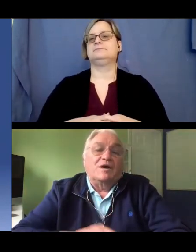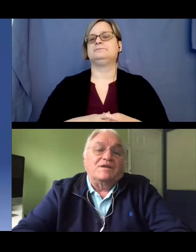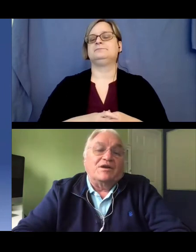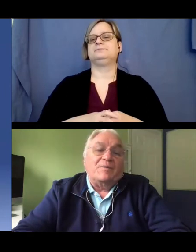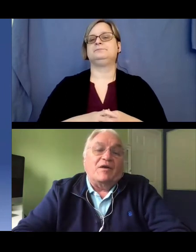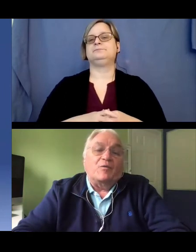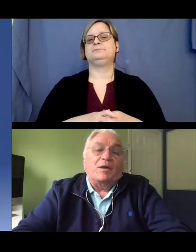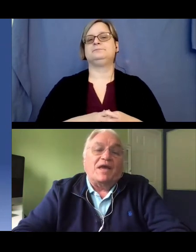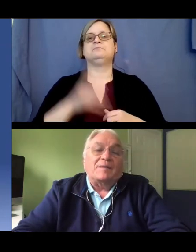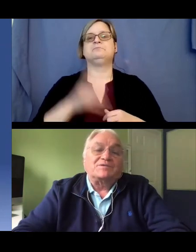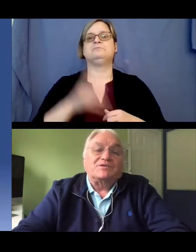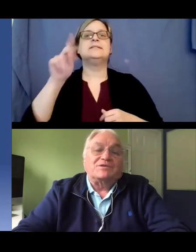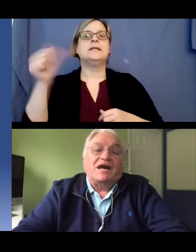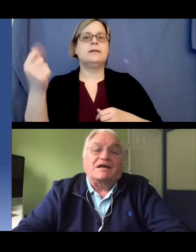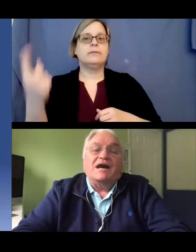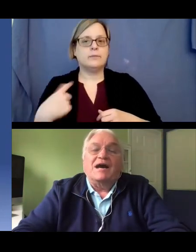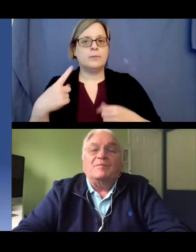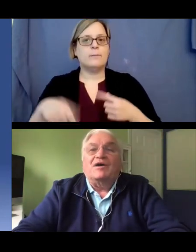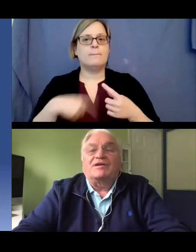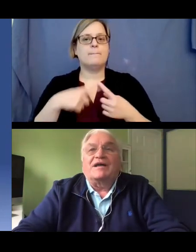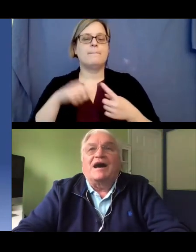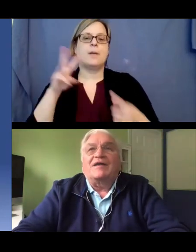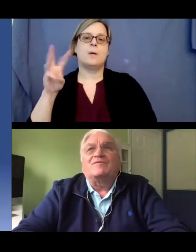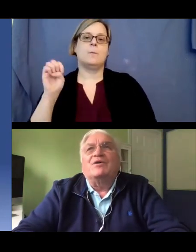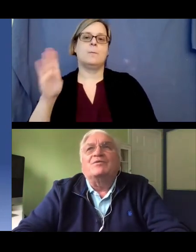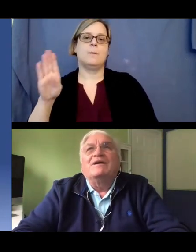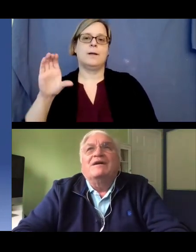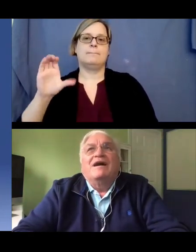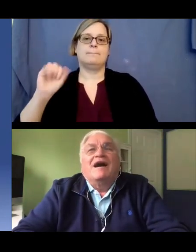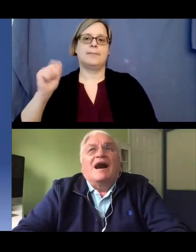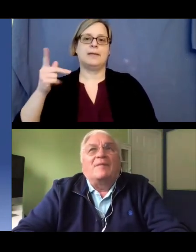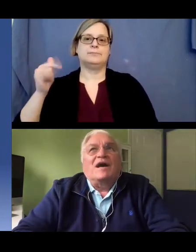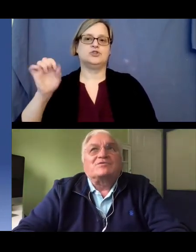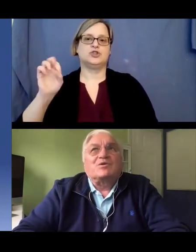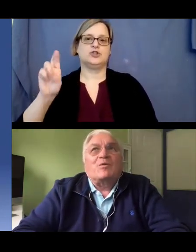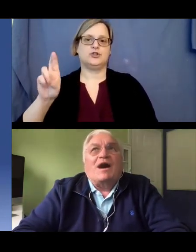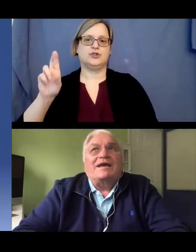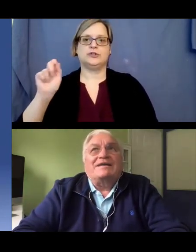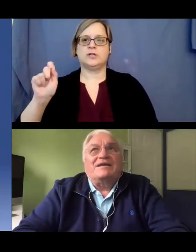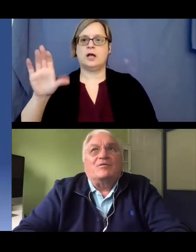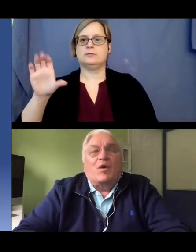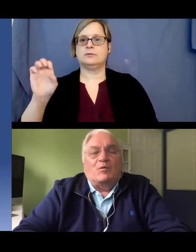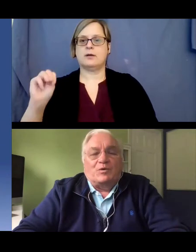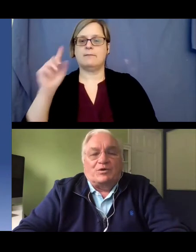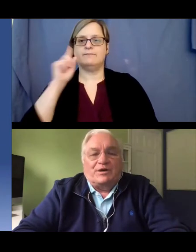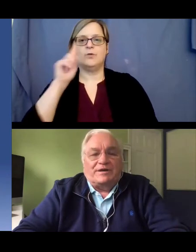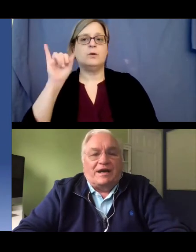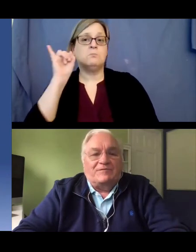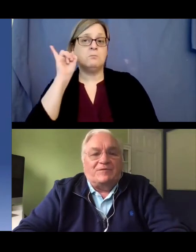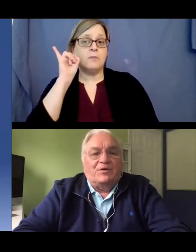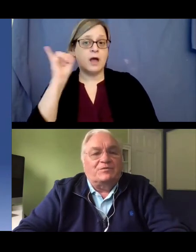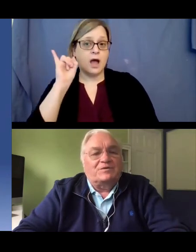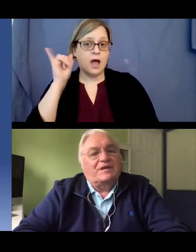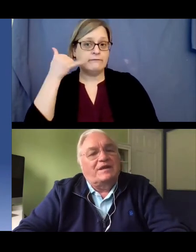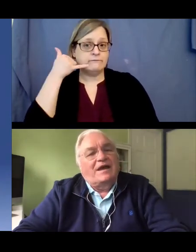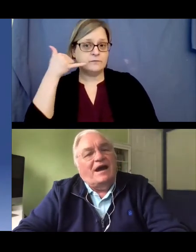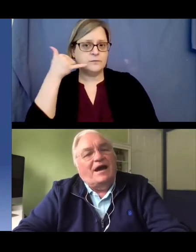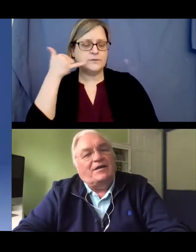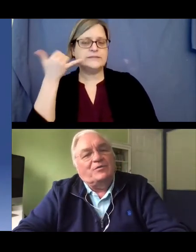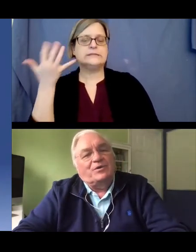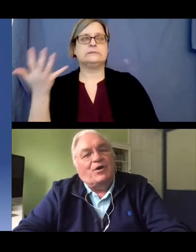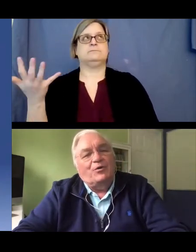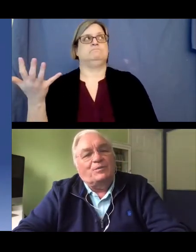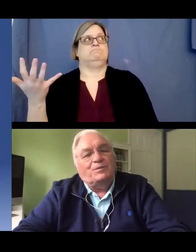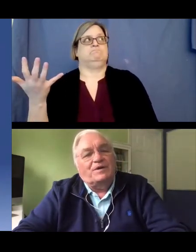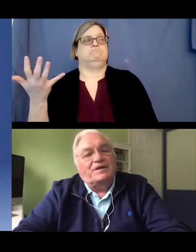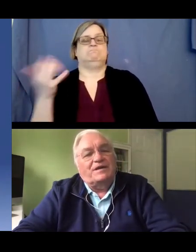There's one there about webcaptioner.com on an iPhone. I'm not sure why it won't work on an iPhone. I